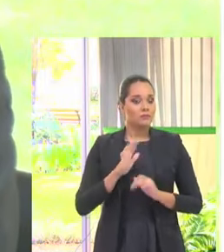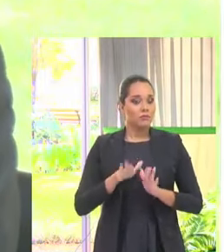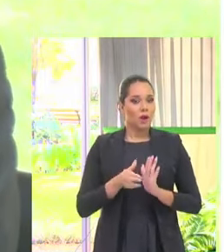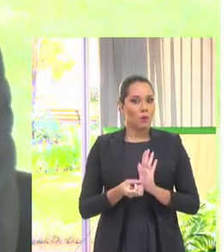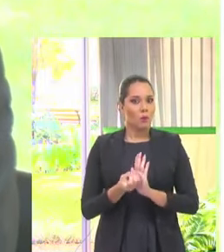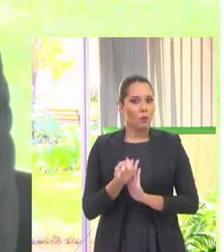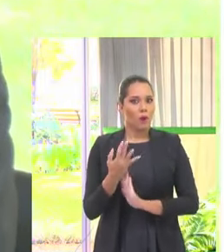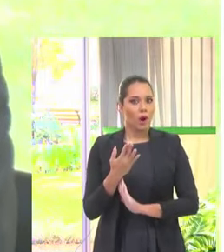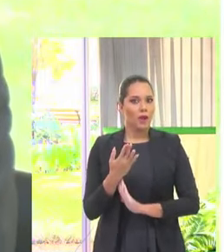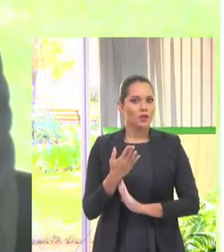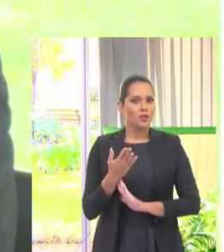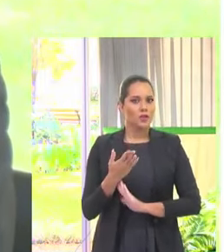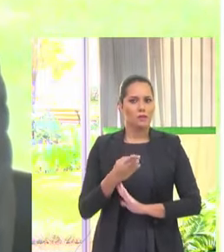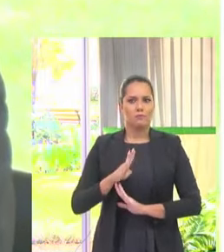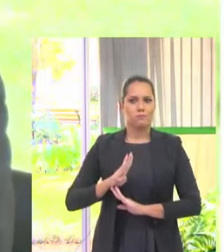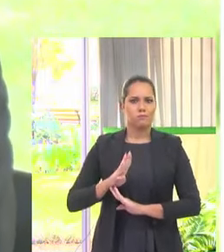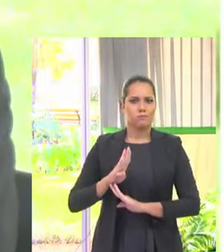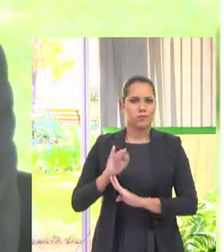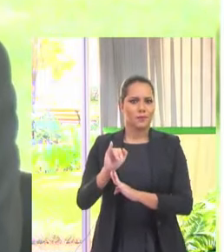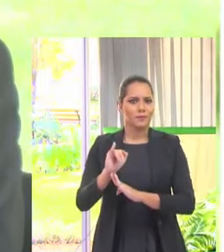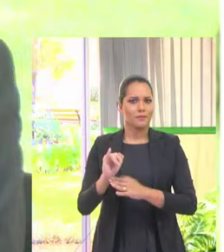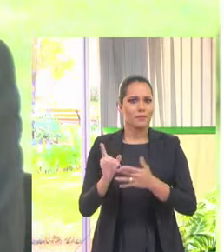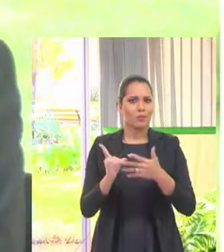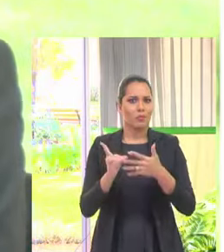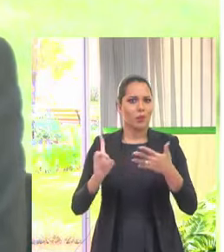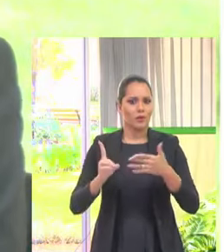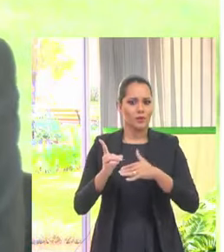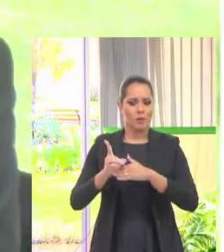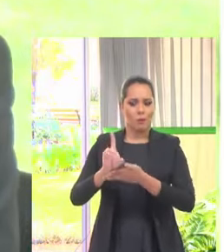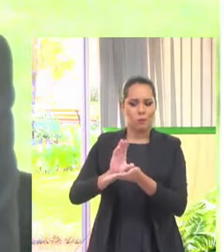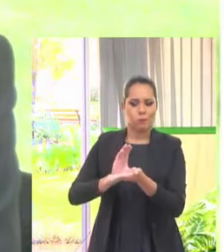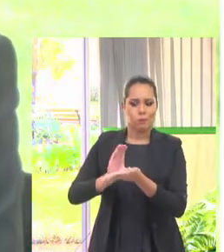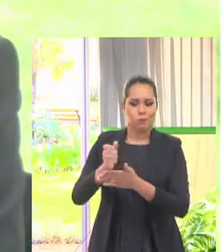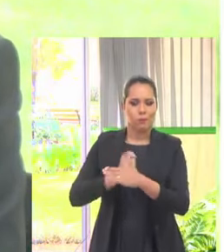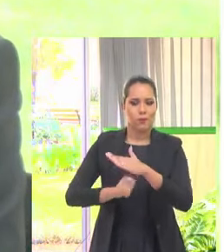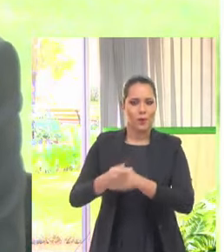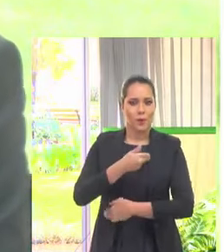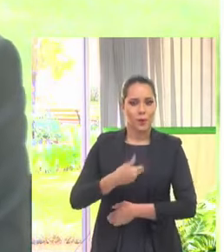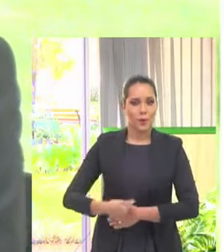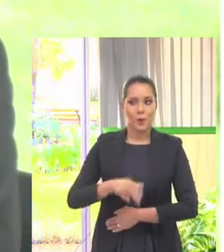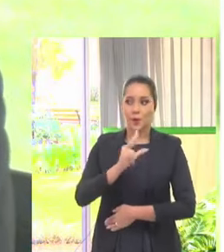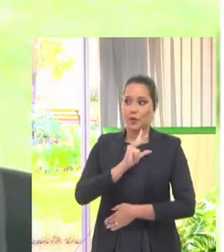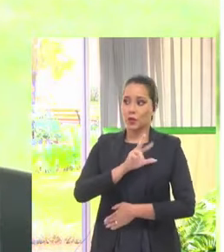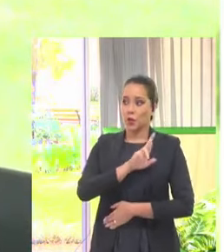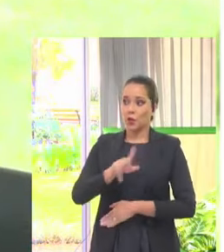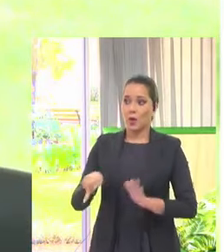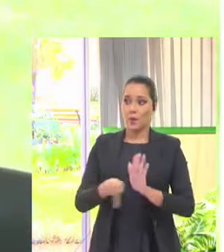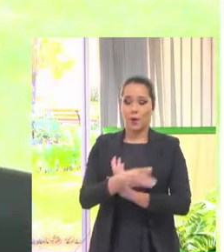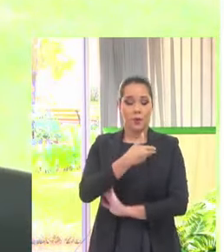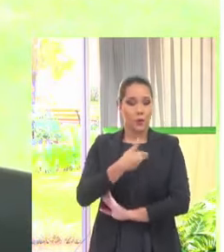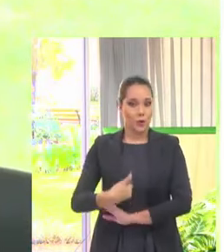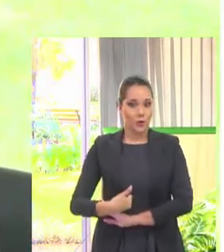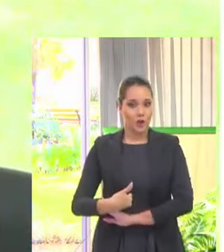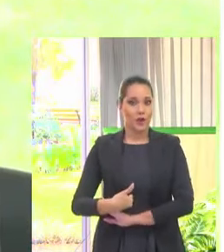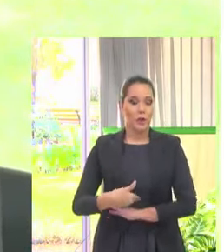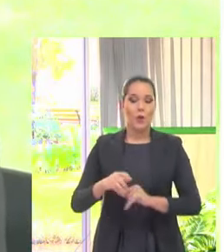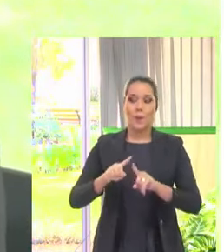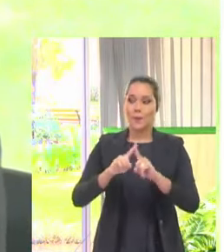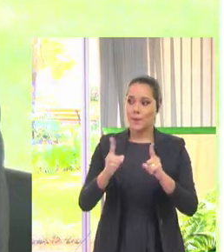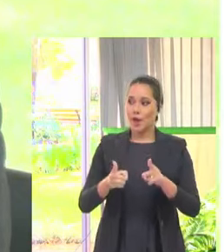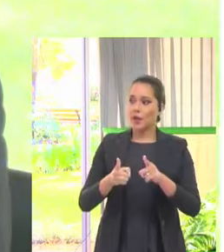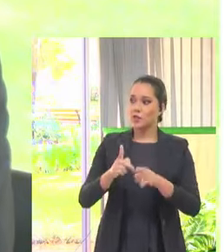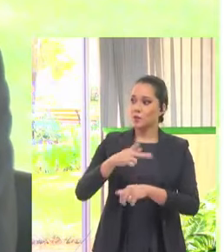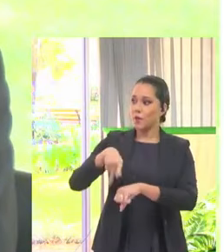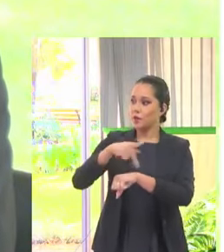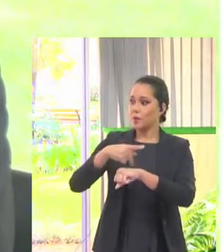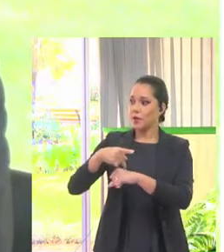dollars of public and private and non-governmental and multinational investment. We all need money